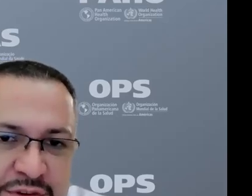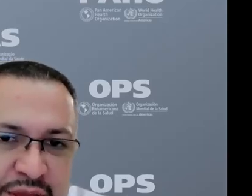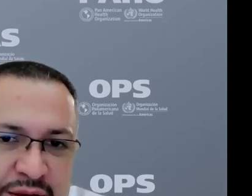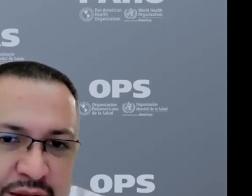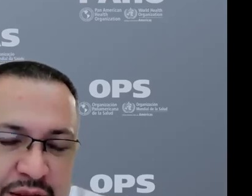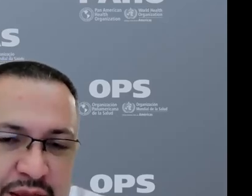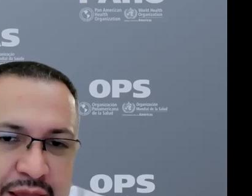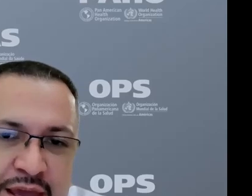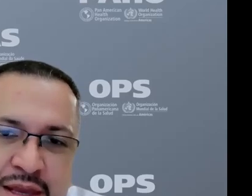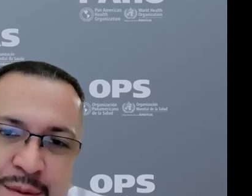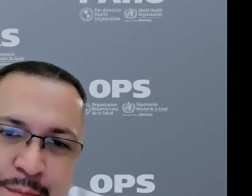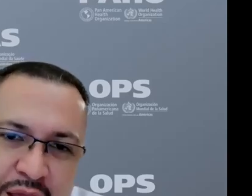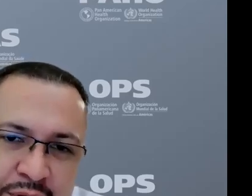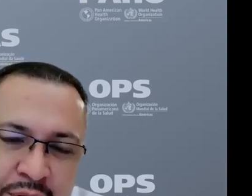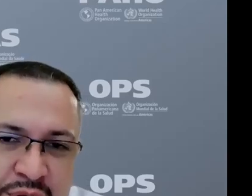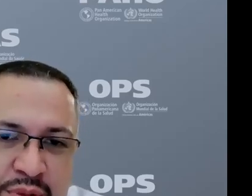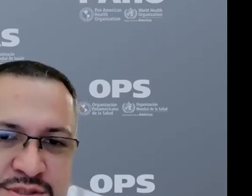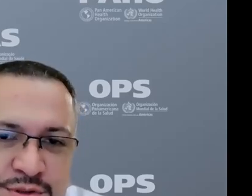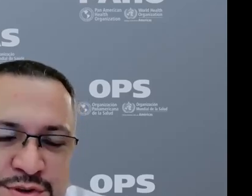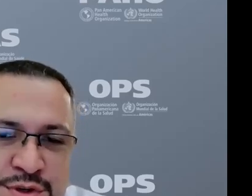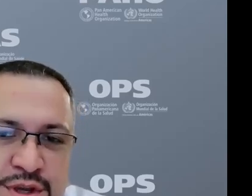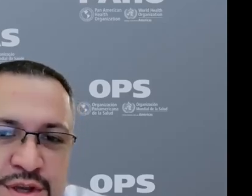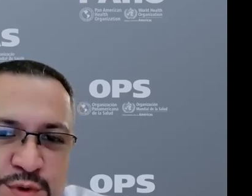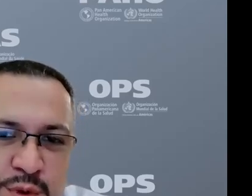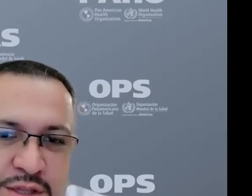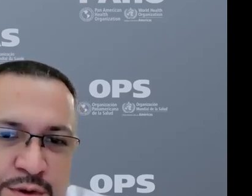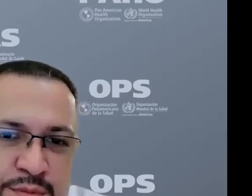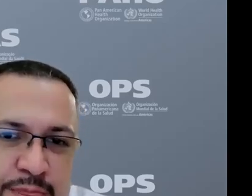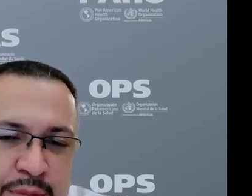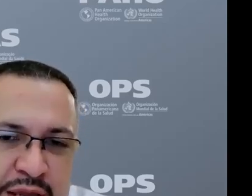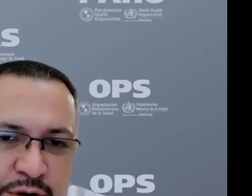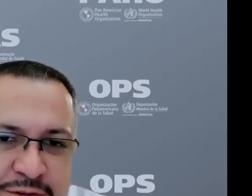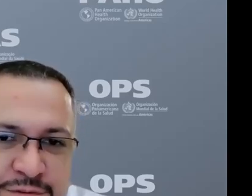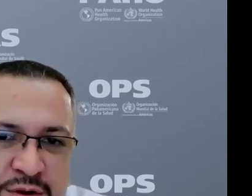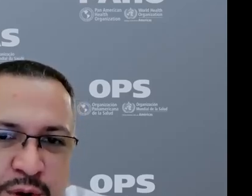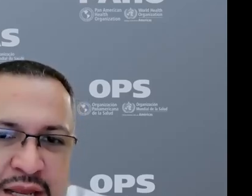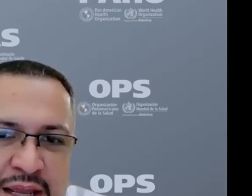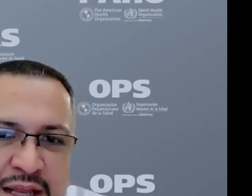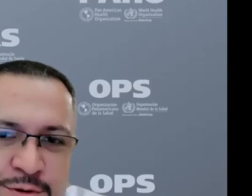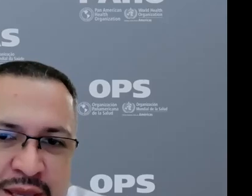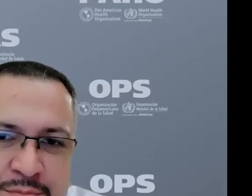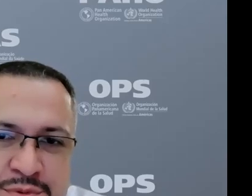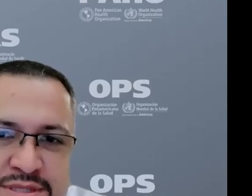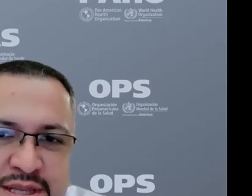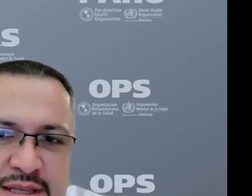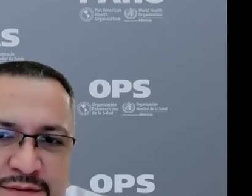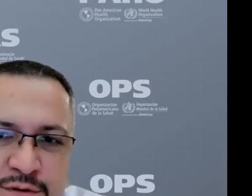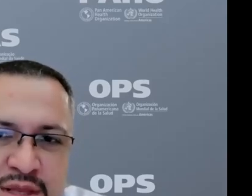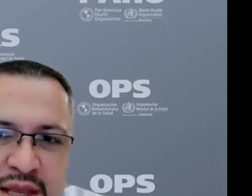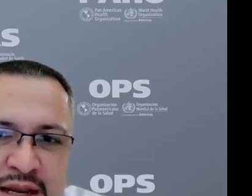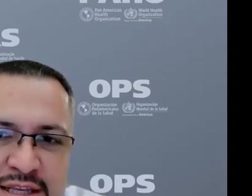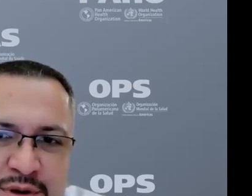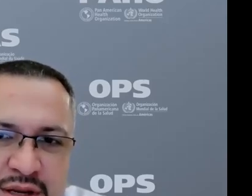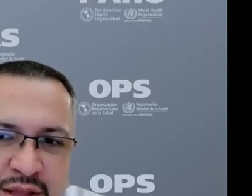and the Caribbean. And I'm very, very pleased also to welcome my colleague and friend, Juan Ángel de Gouveia, President